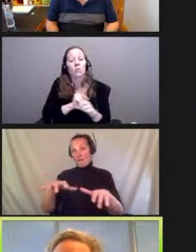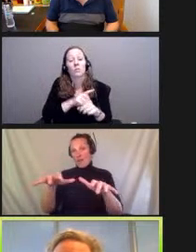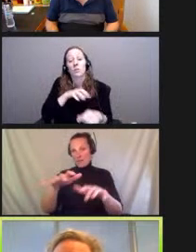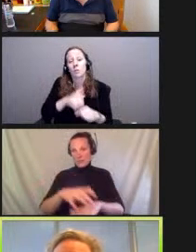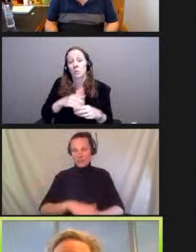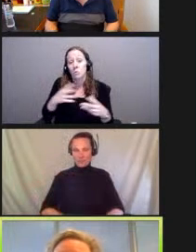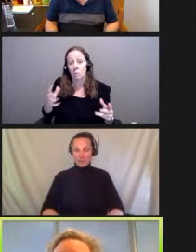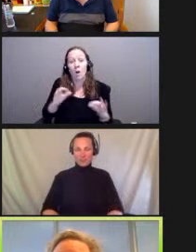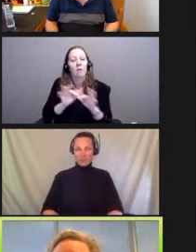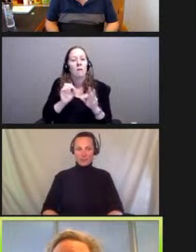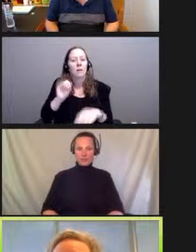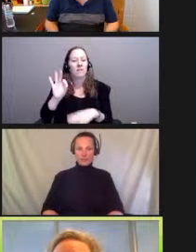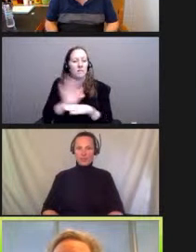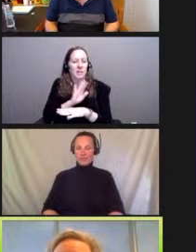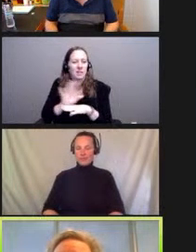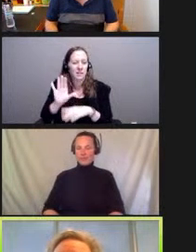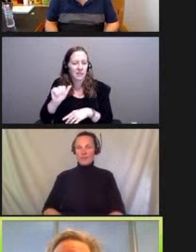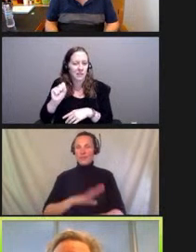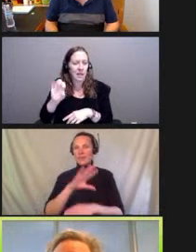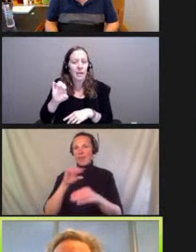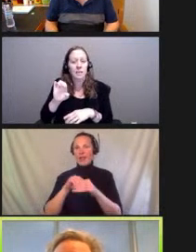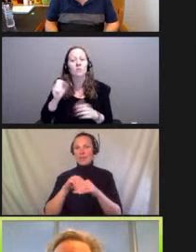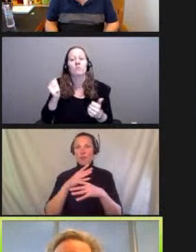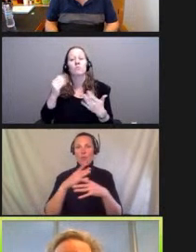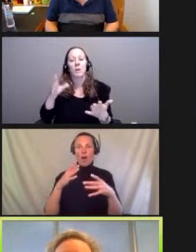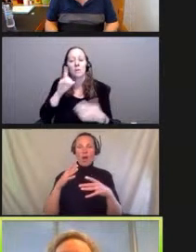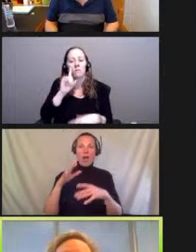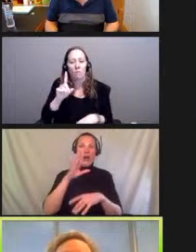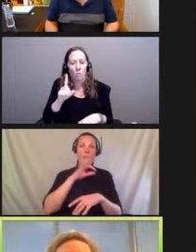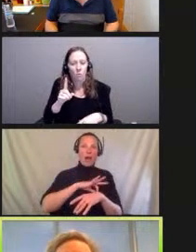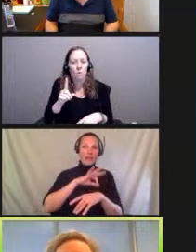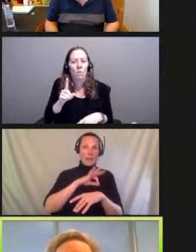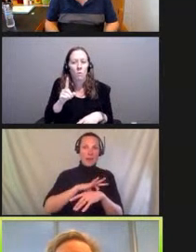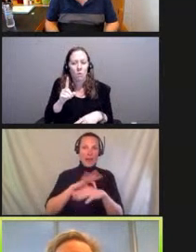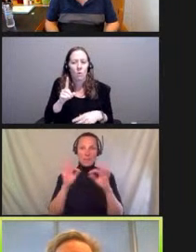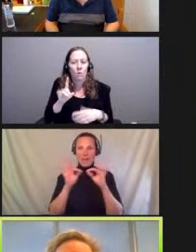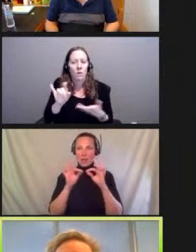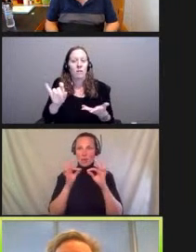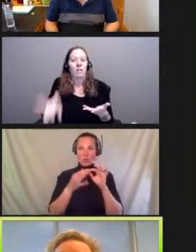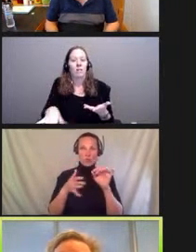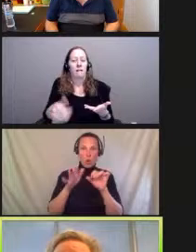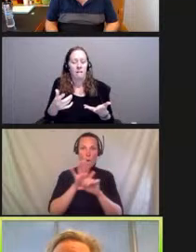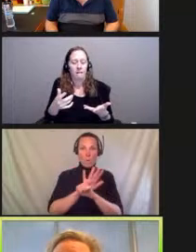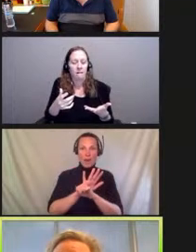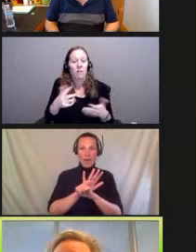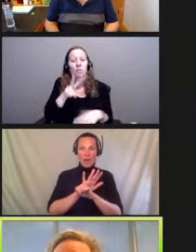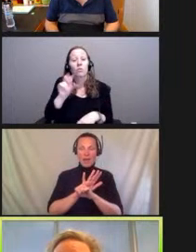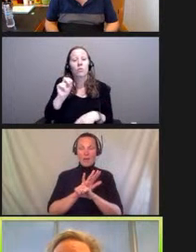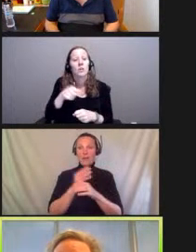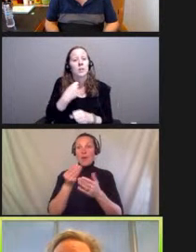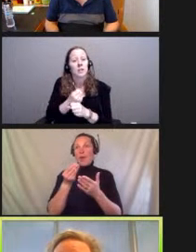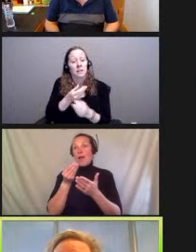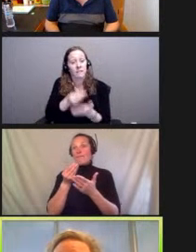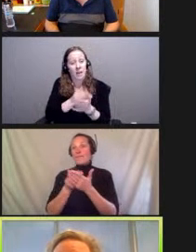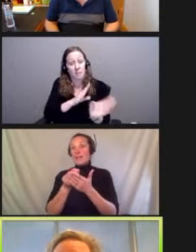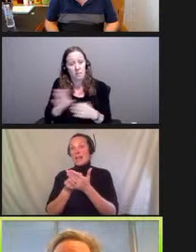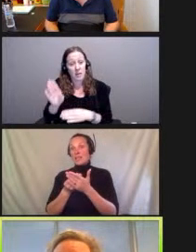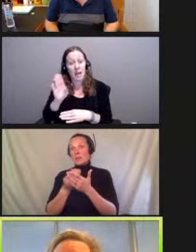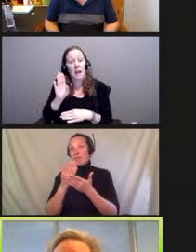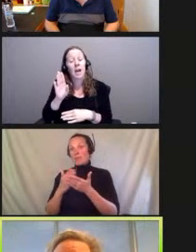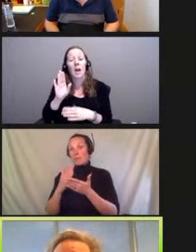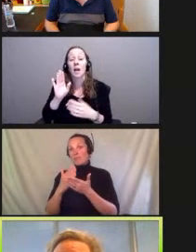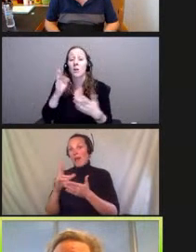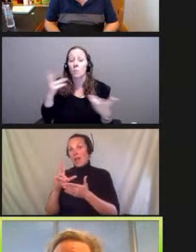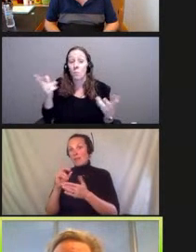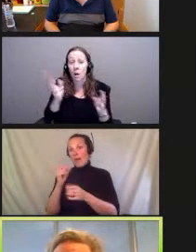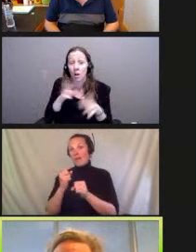costed business case for the recommended future waste management system, a 30-year financing plan with high-level estimates for long-term